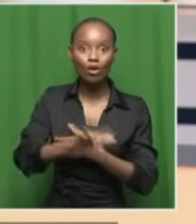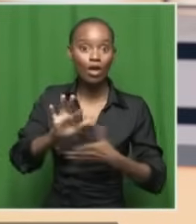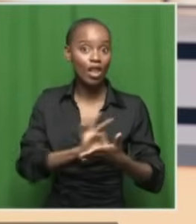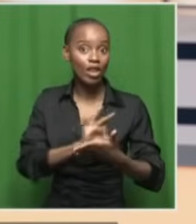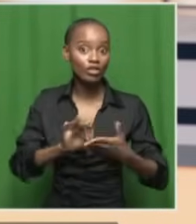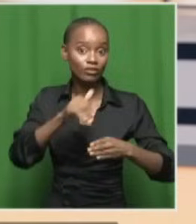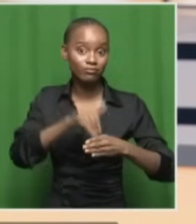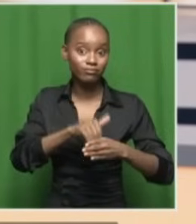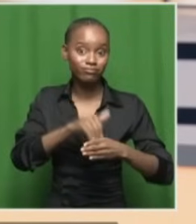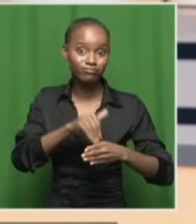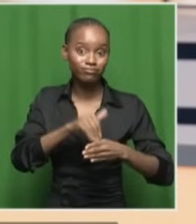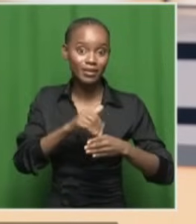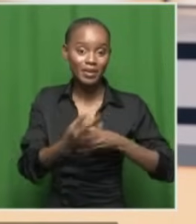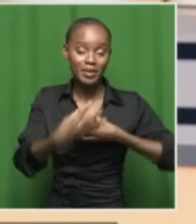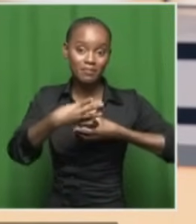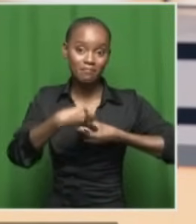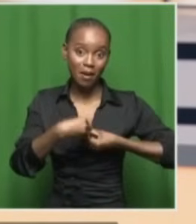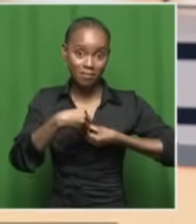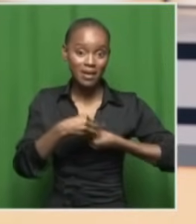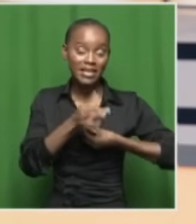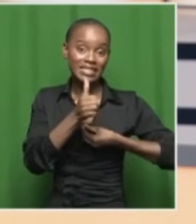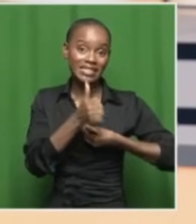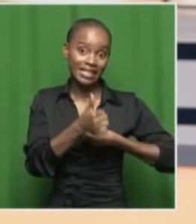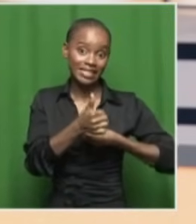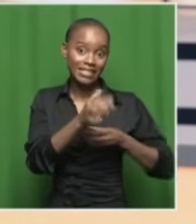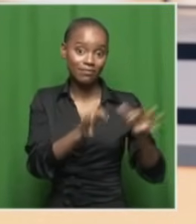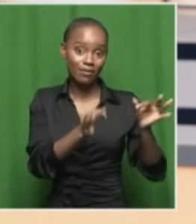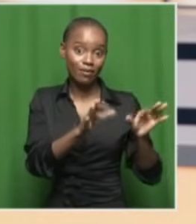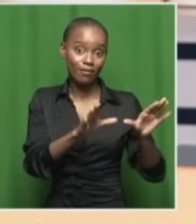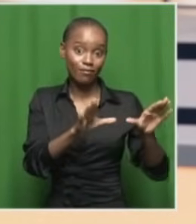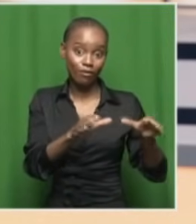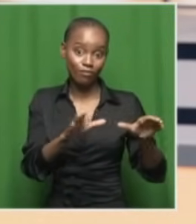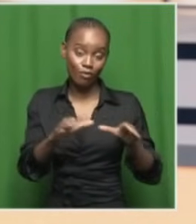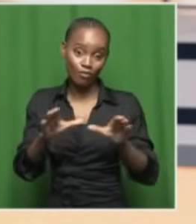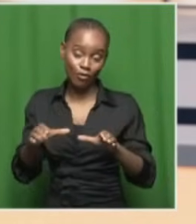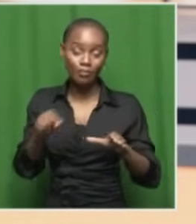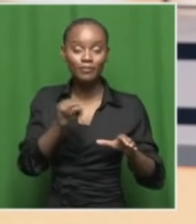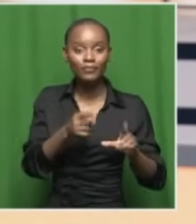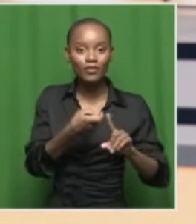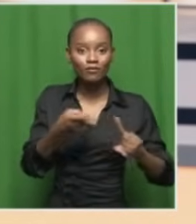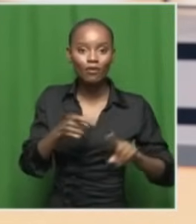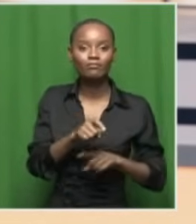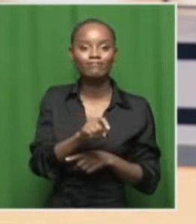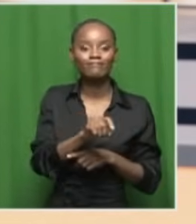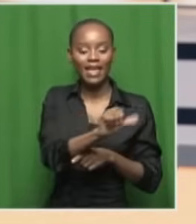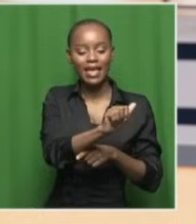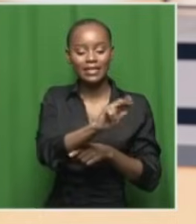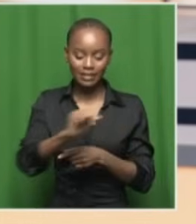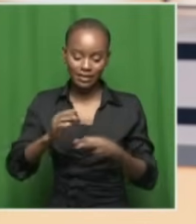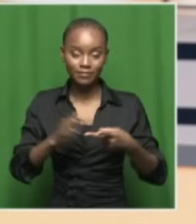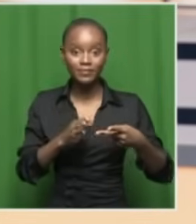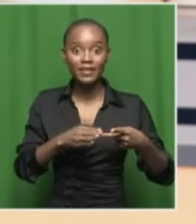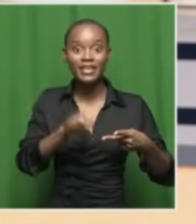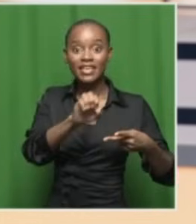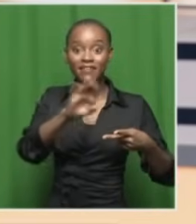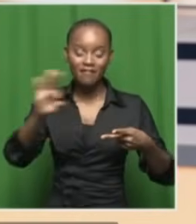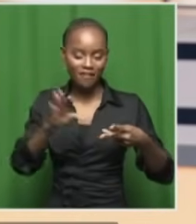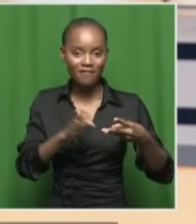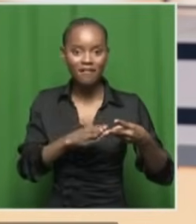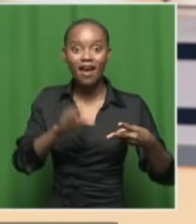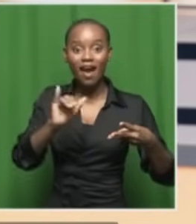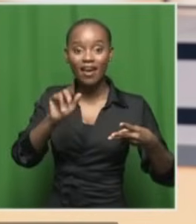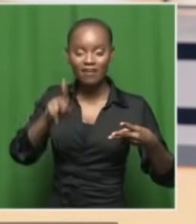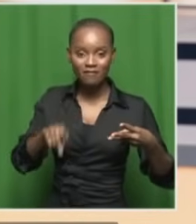6 candidates from 6 political parties. Now, those were from the ANC, EFF, IFP, then from